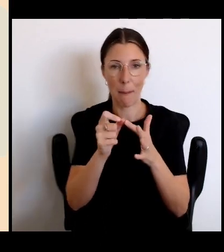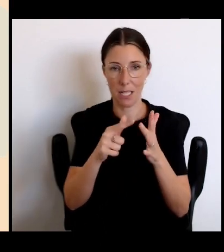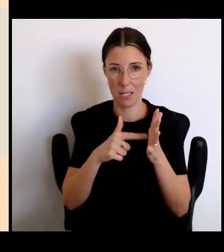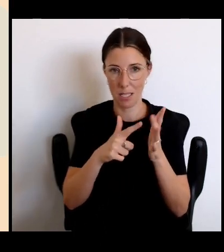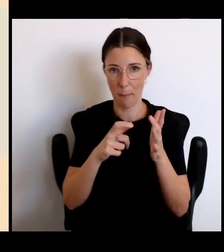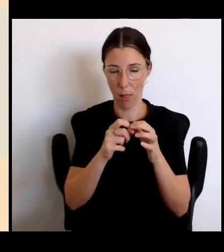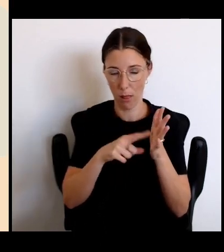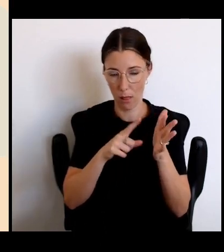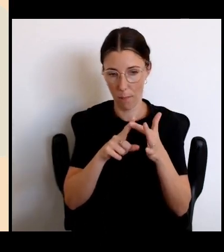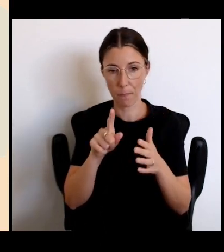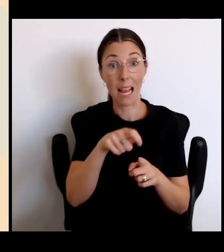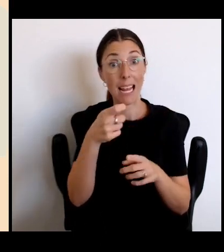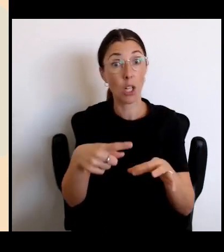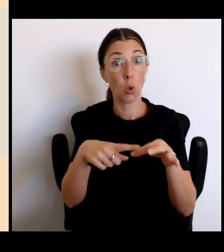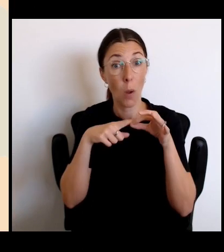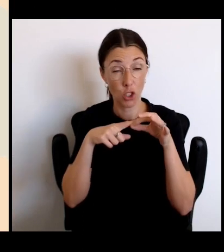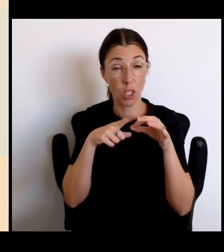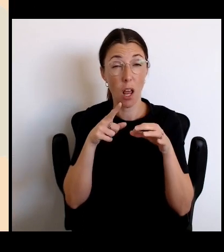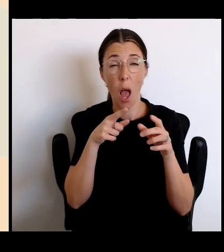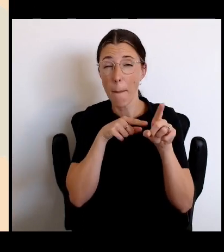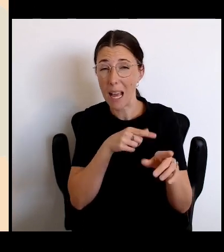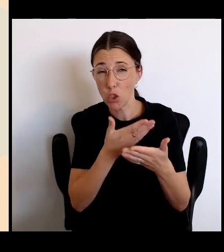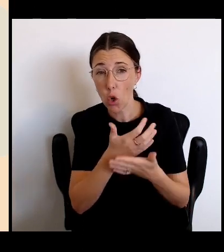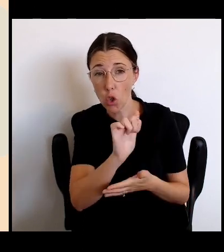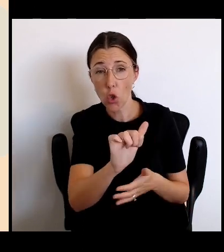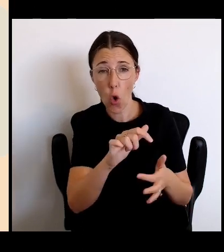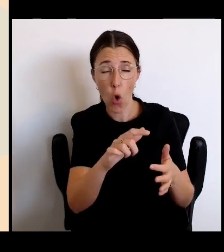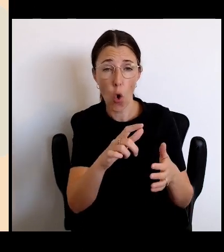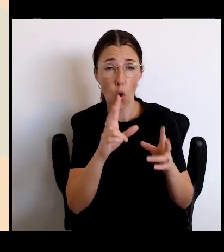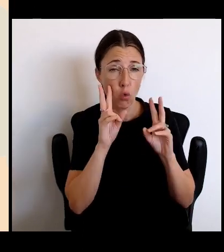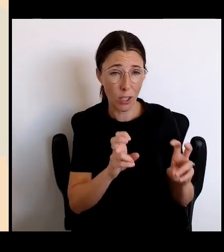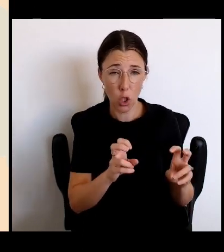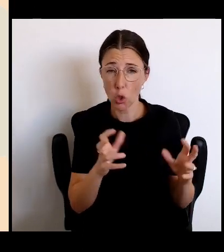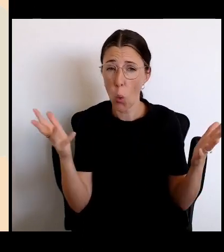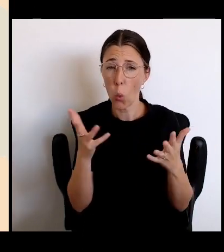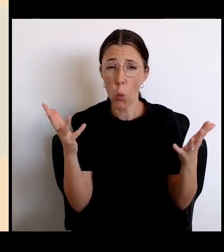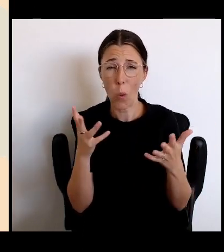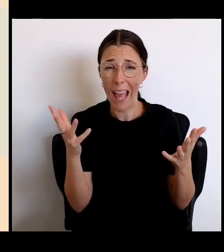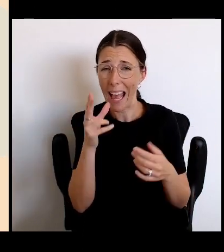know where the young people access the vape if they weren't purchased?